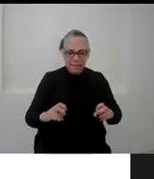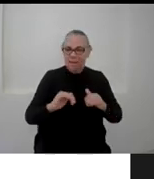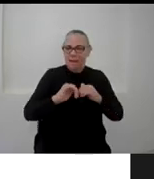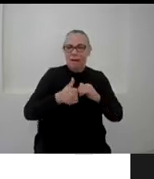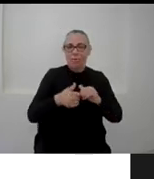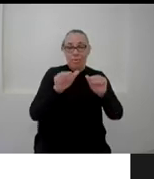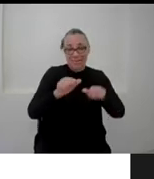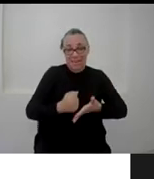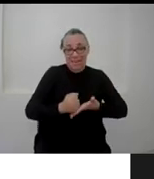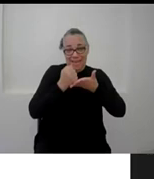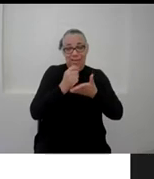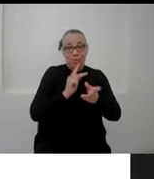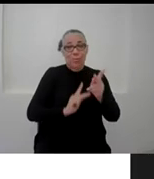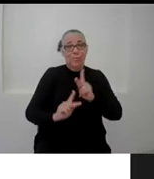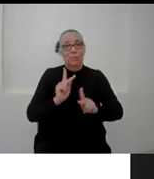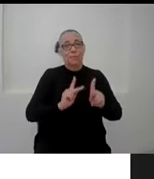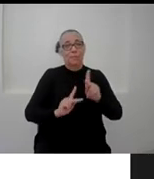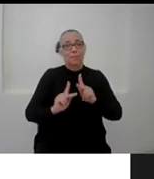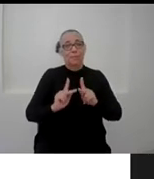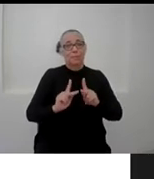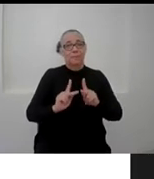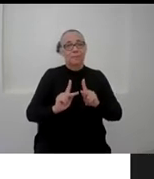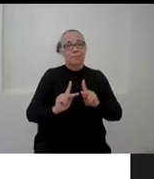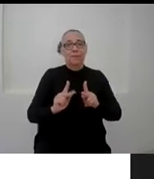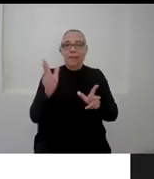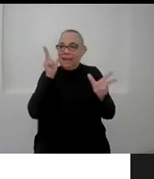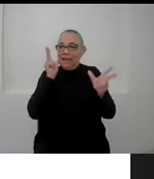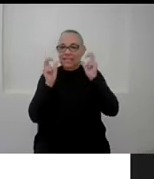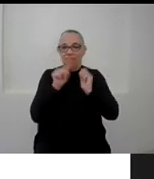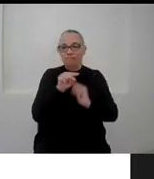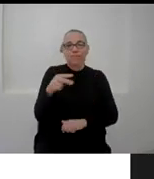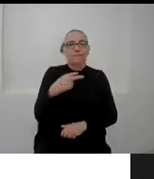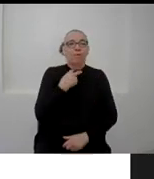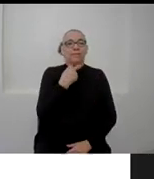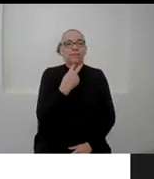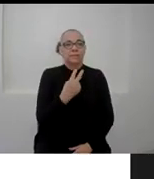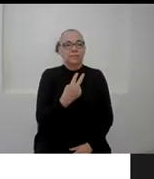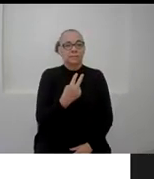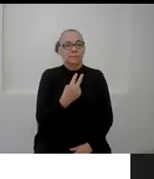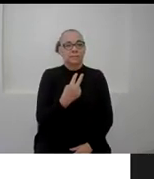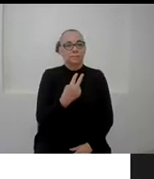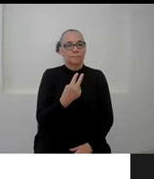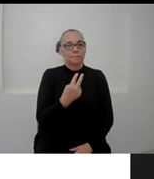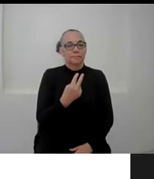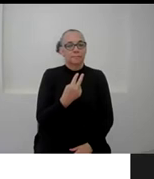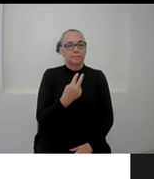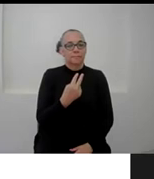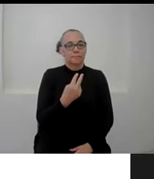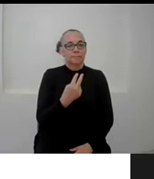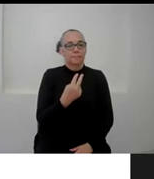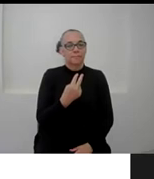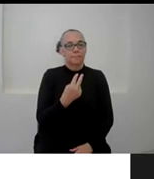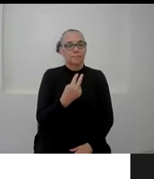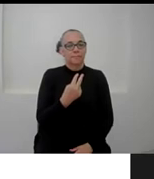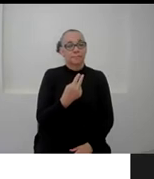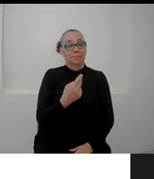people we need to be able to listen to people's voices. And there's the adage that